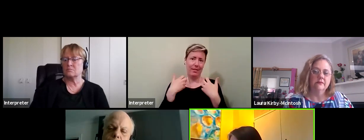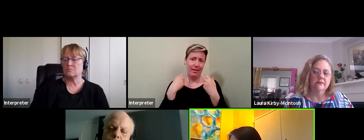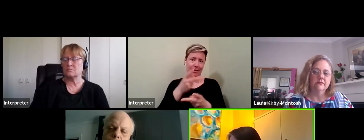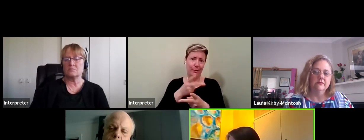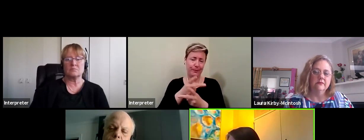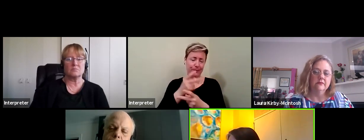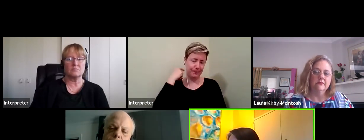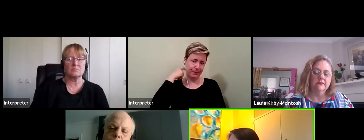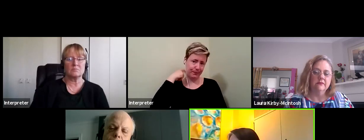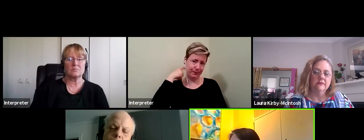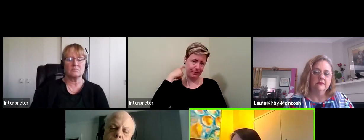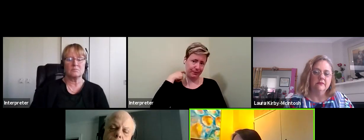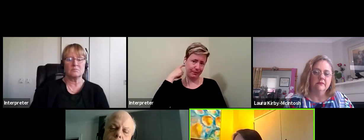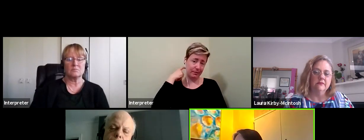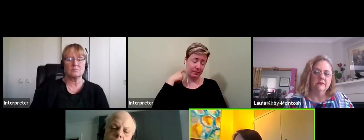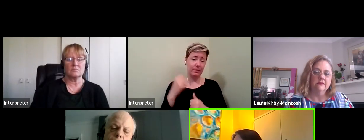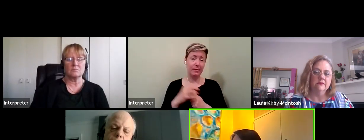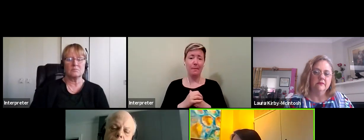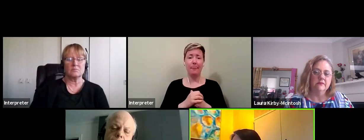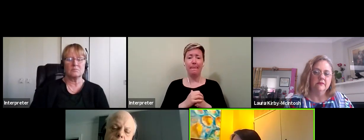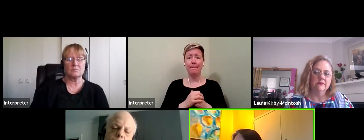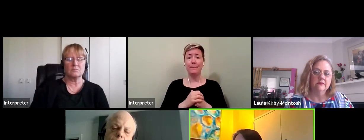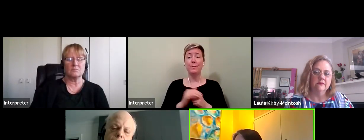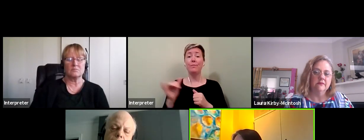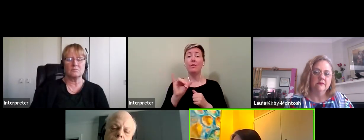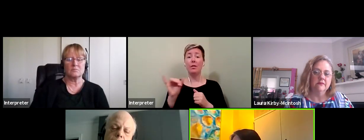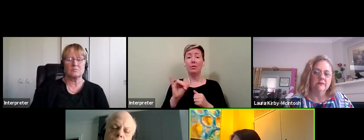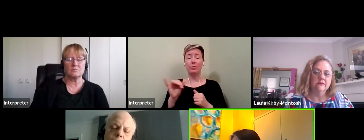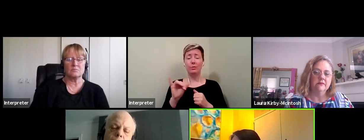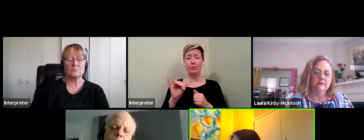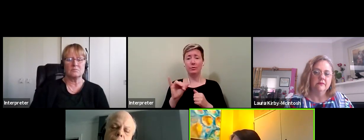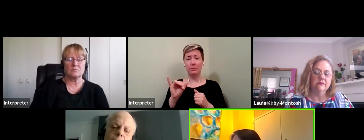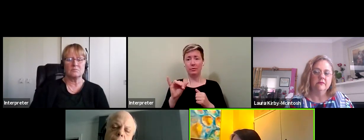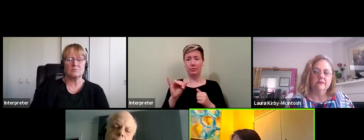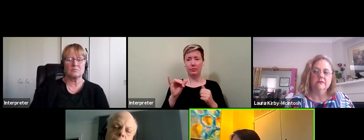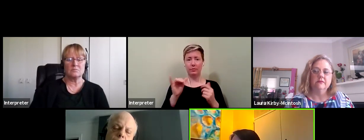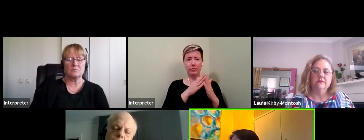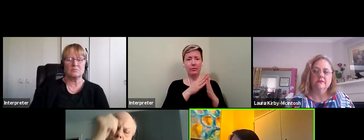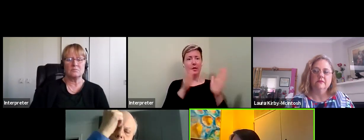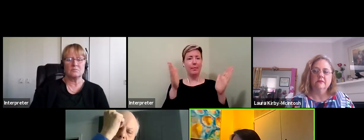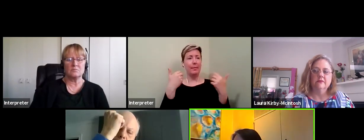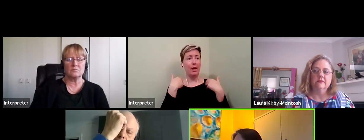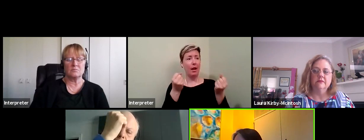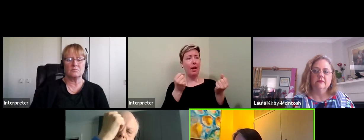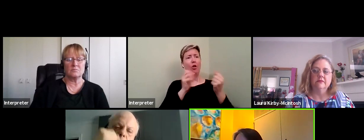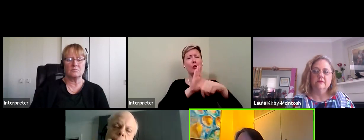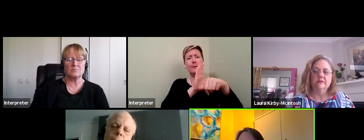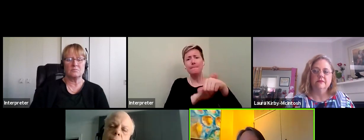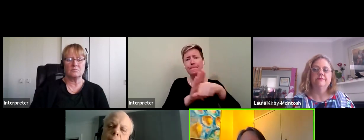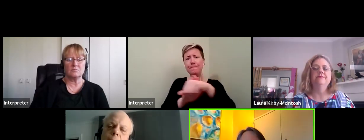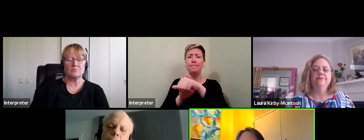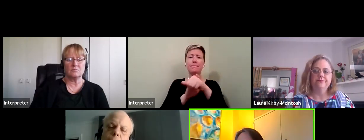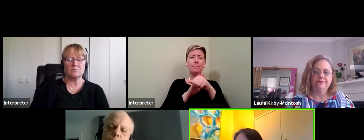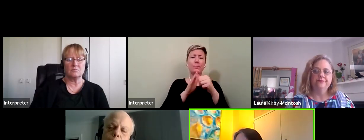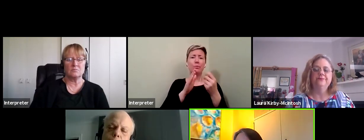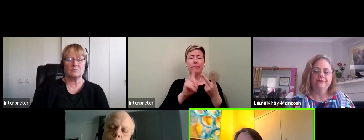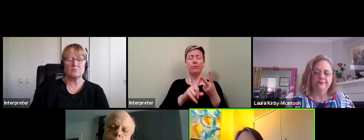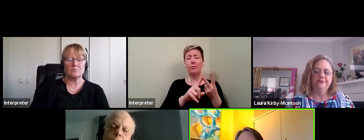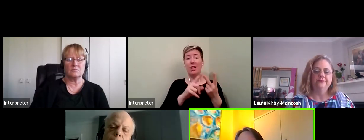is a concern that public restrictions based on public health directives and the actions of law enforcement and